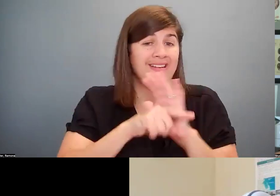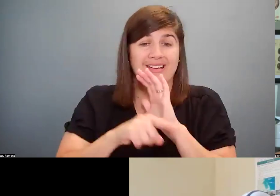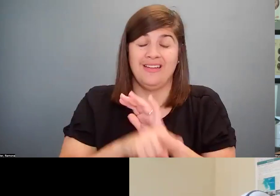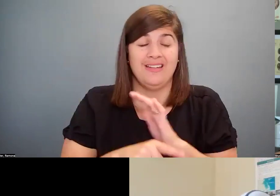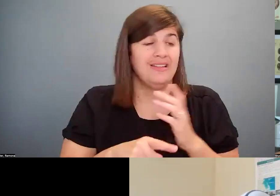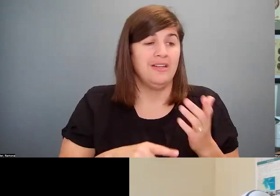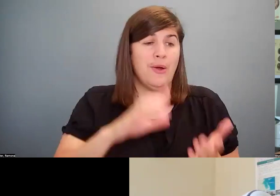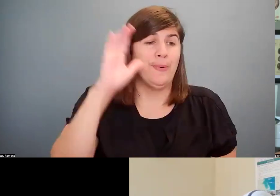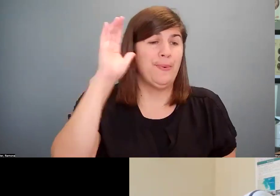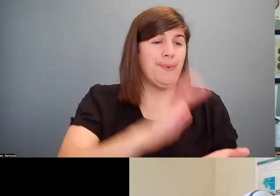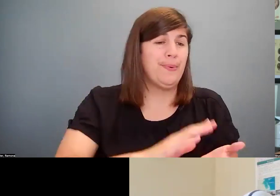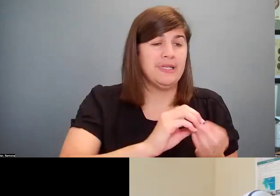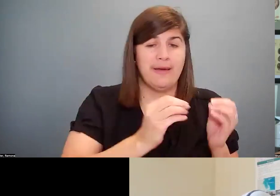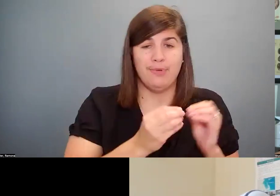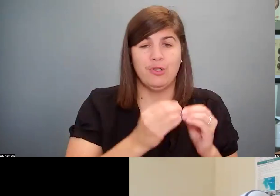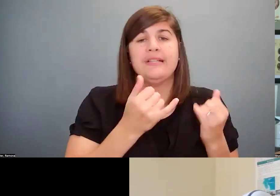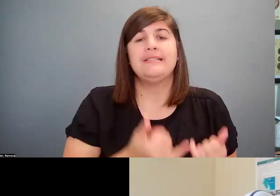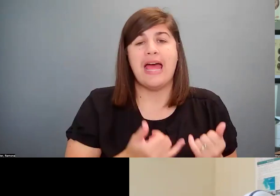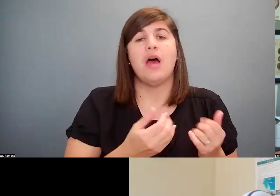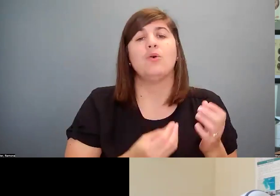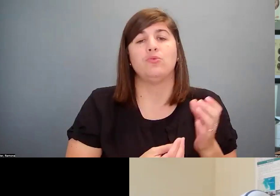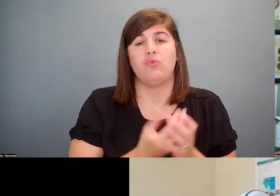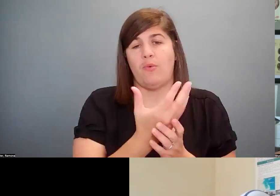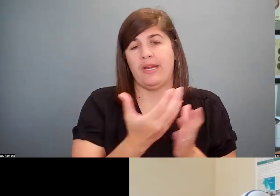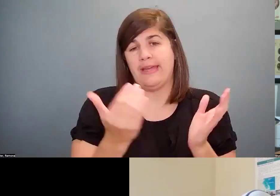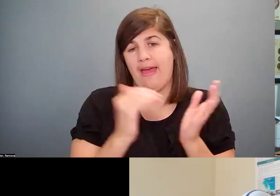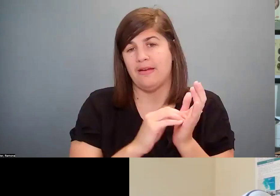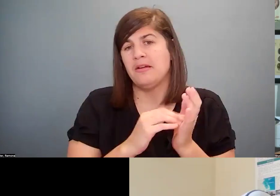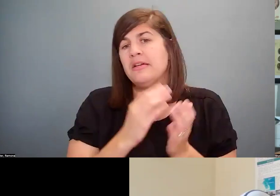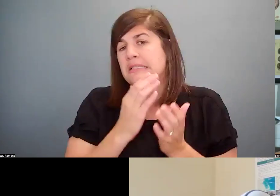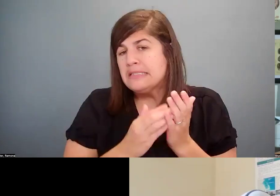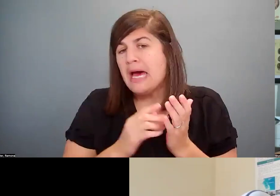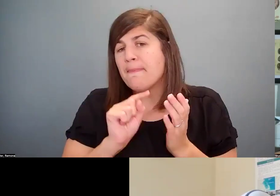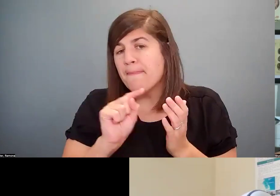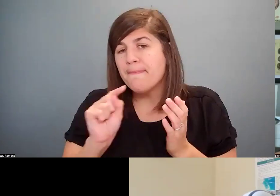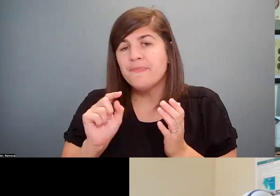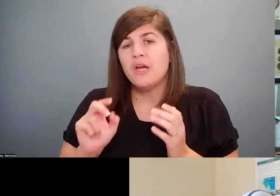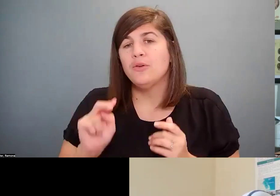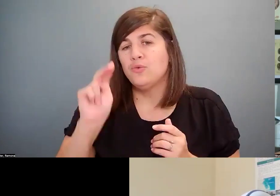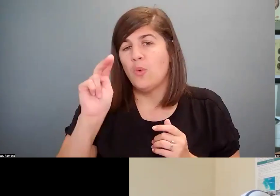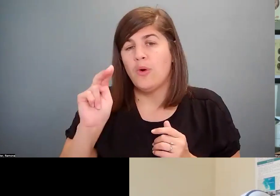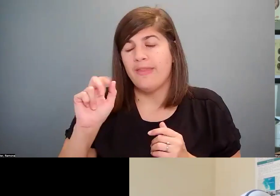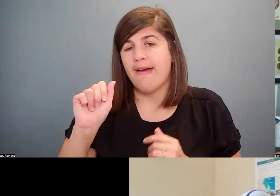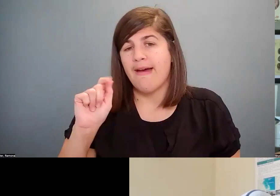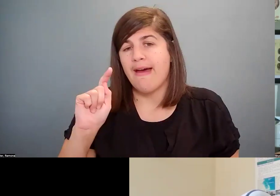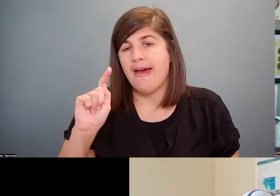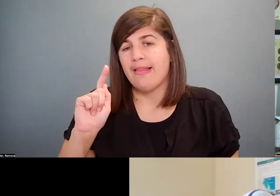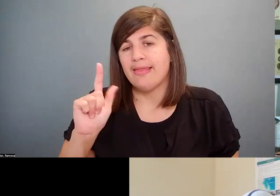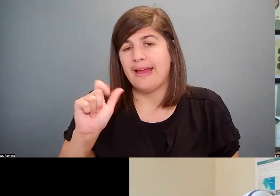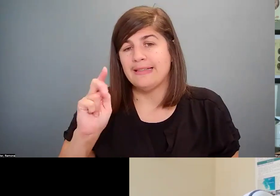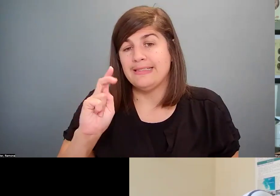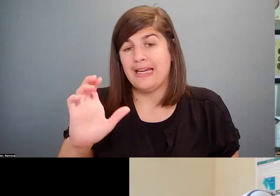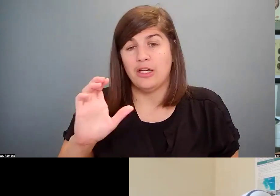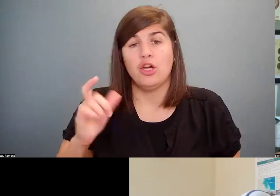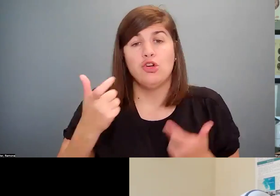of species that are showing like a decline, which are the North Atlantic right whales, which are critically endangered.